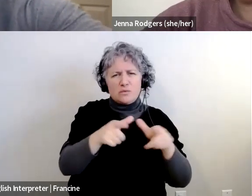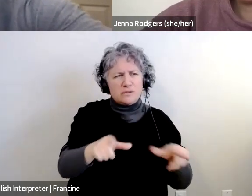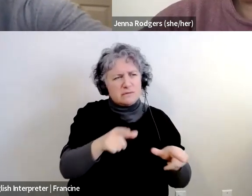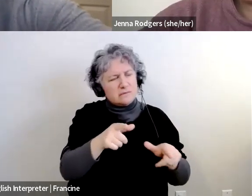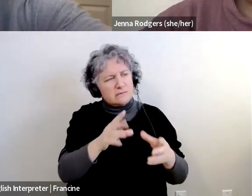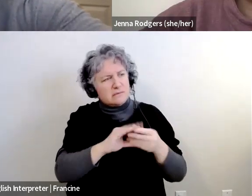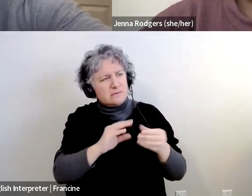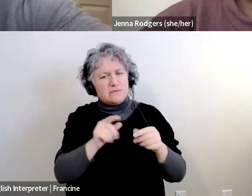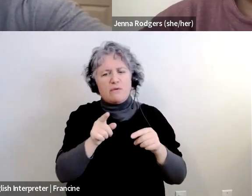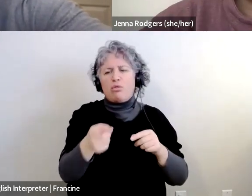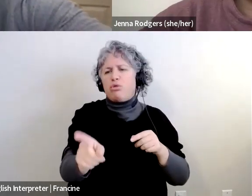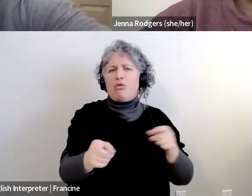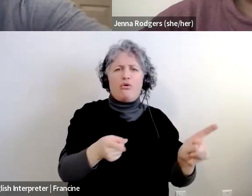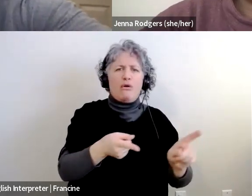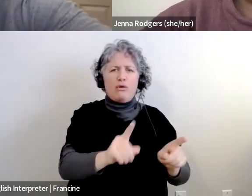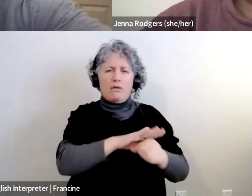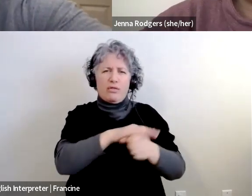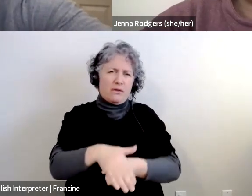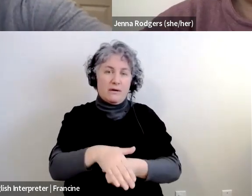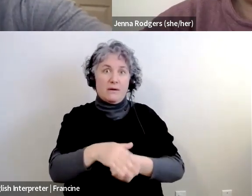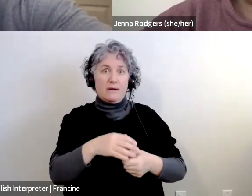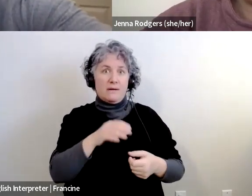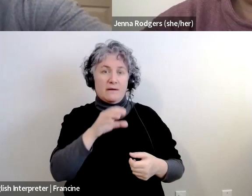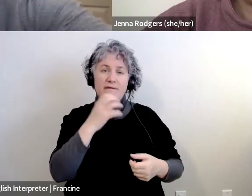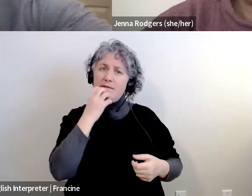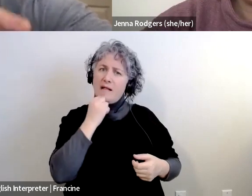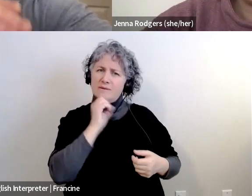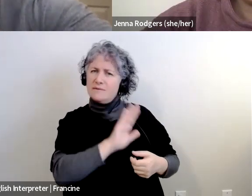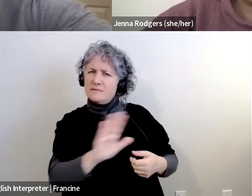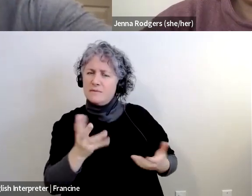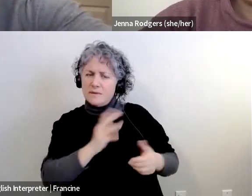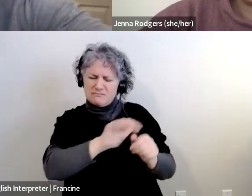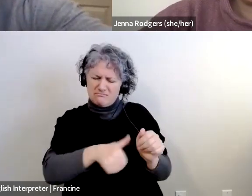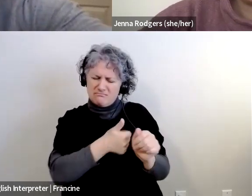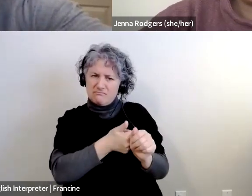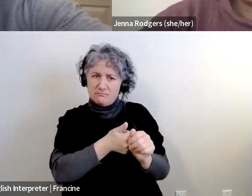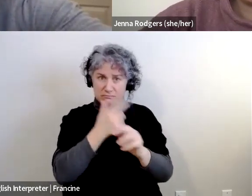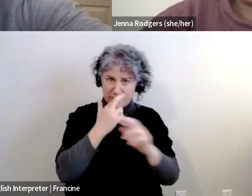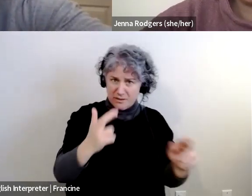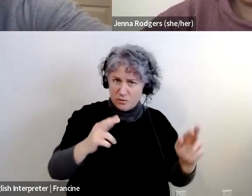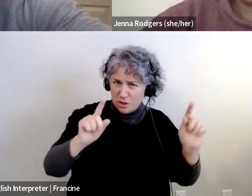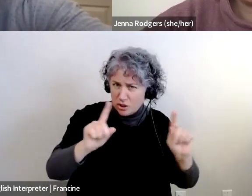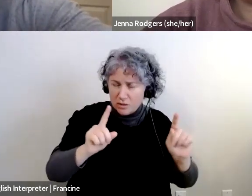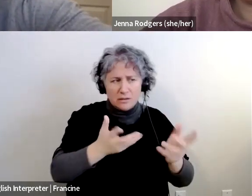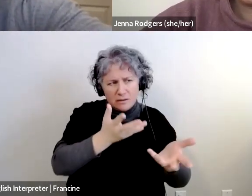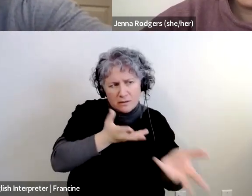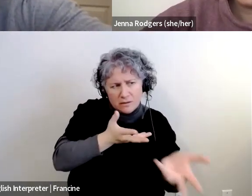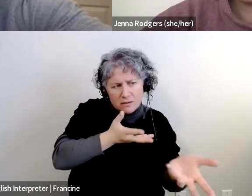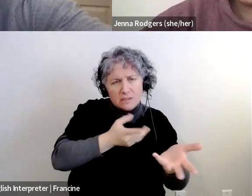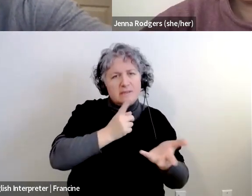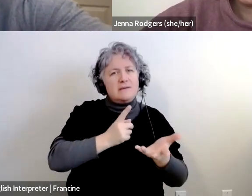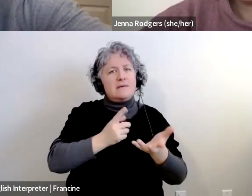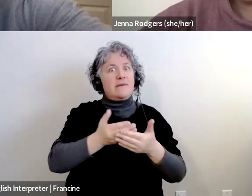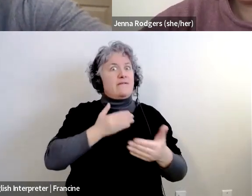other down? How are they, again, those core values at the base of this pyramid before jumping to that specific